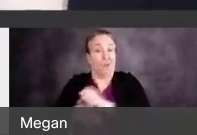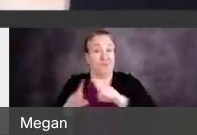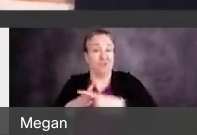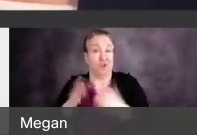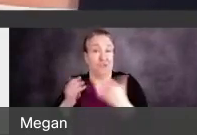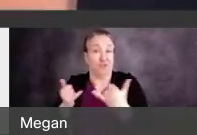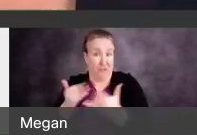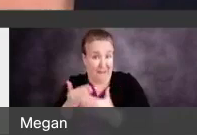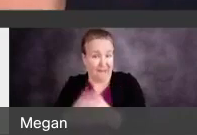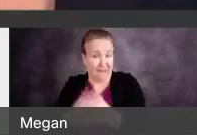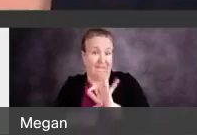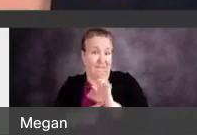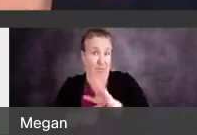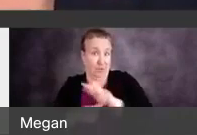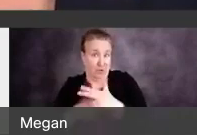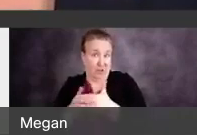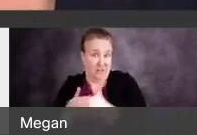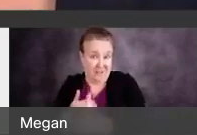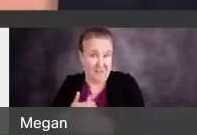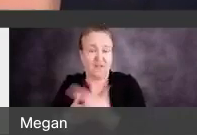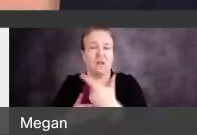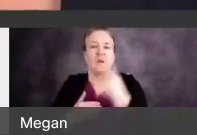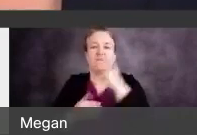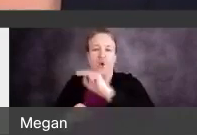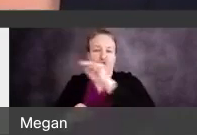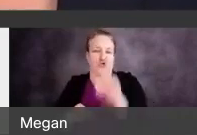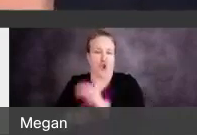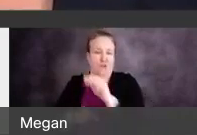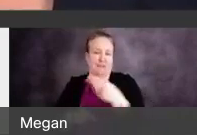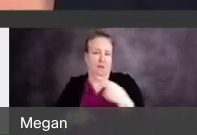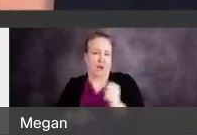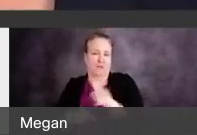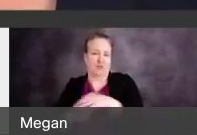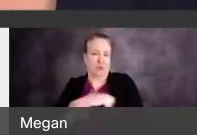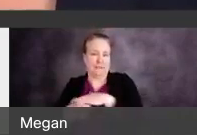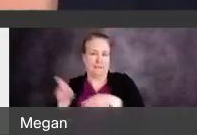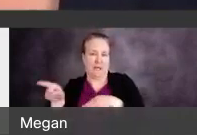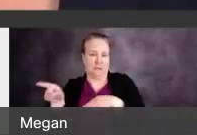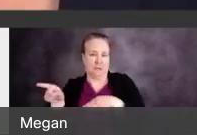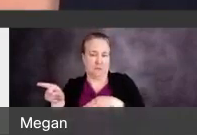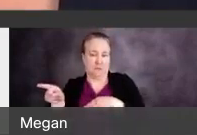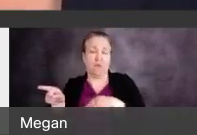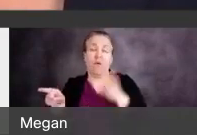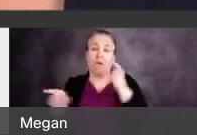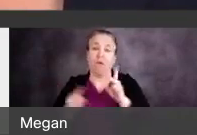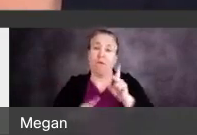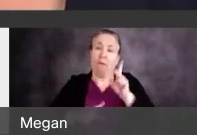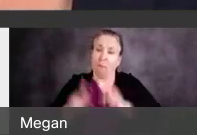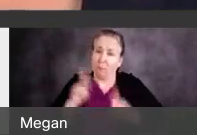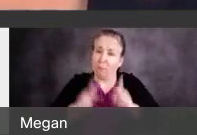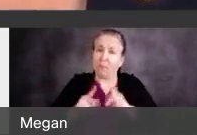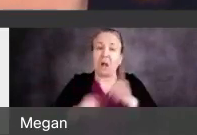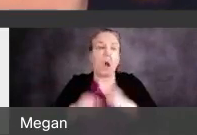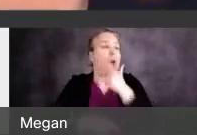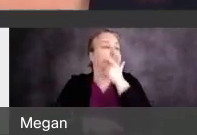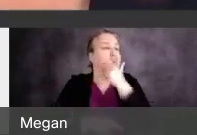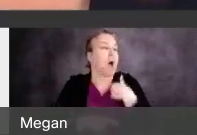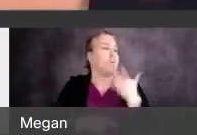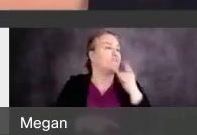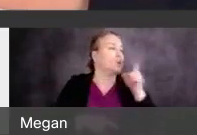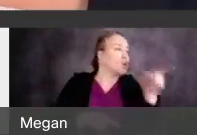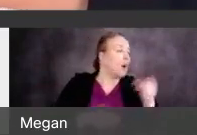today, February the 3rd, will be for the Norristown High School site. Individuals cannot choose their